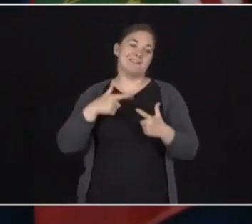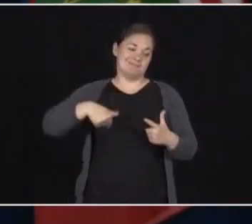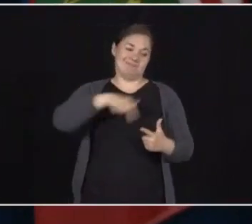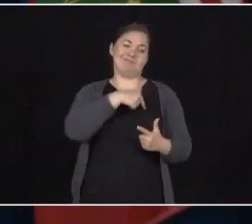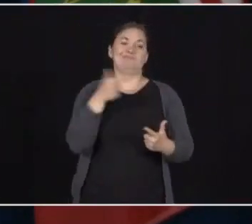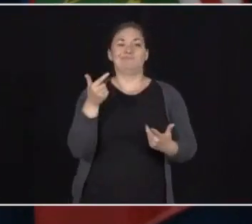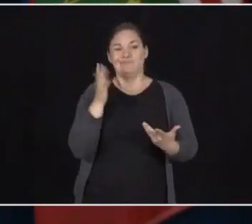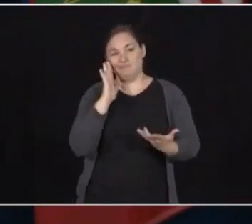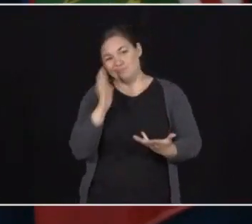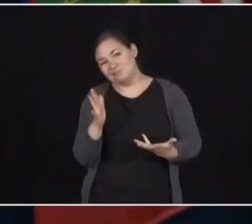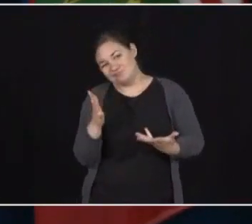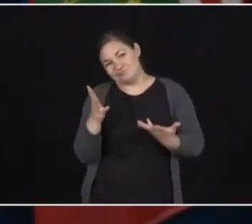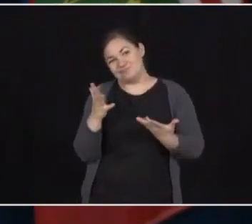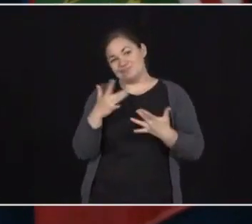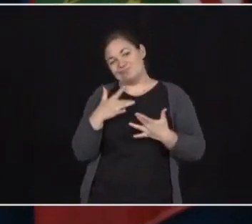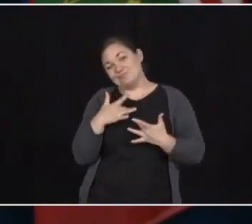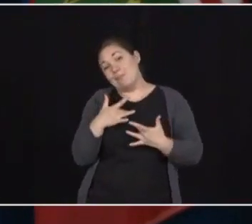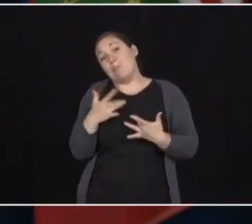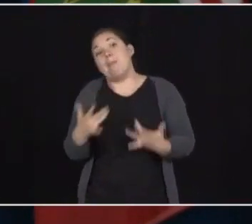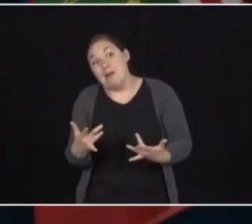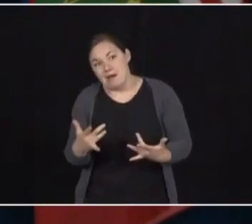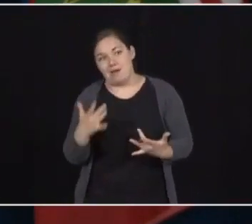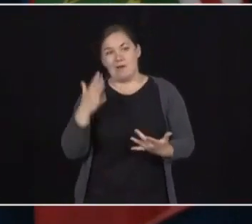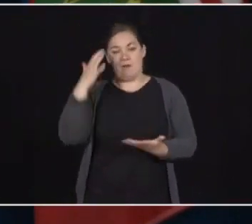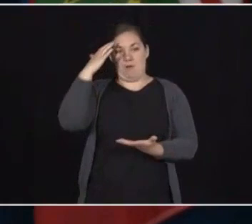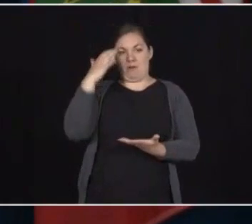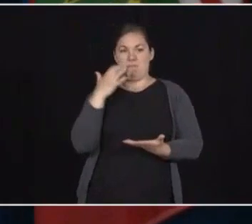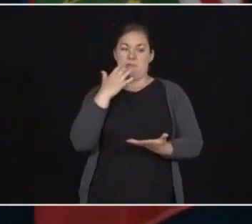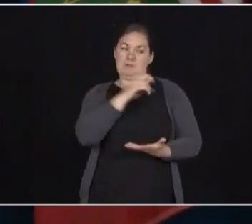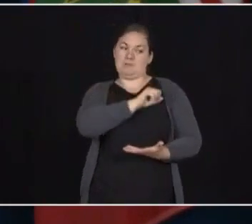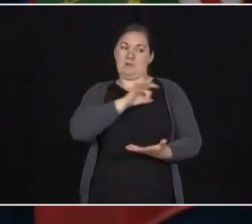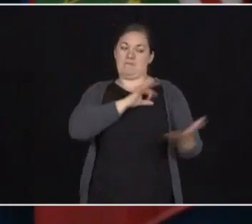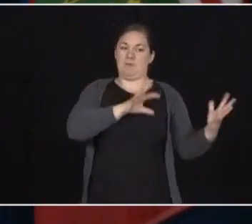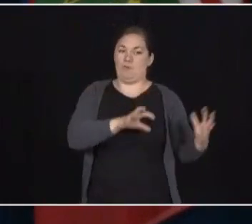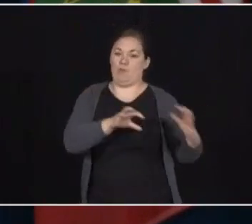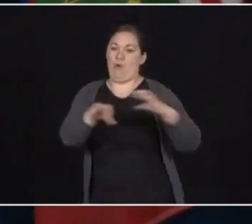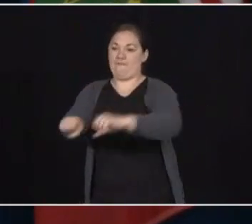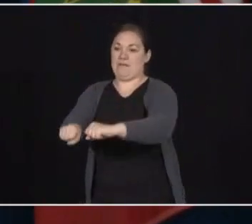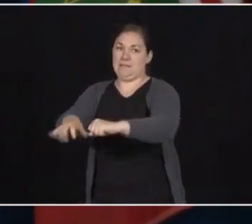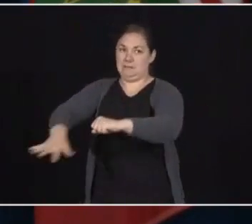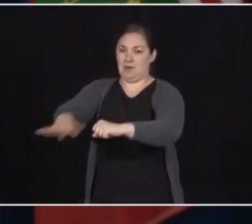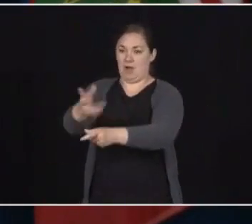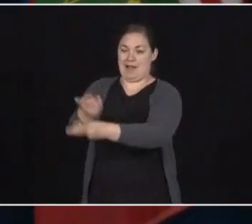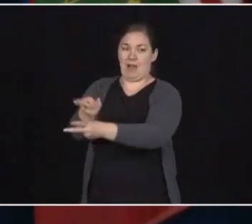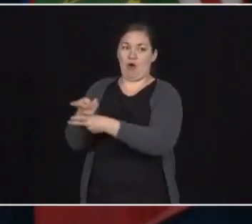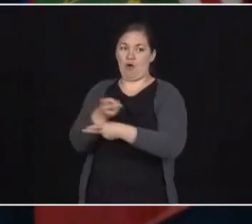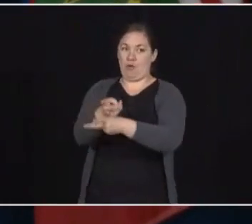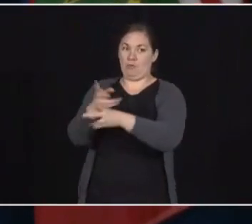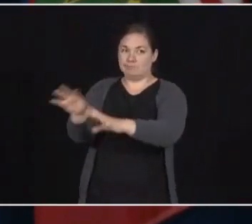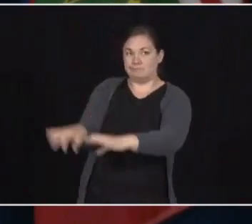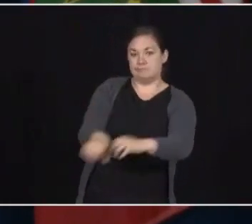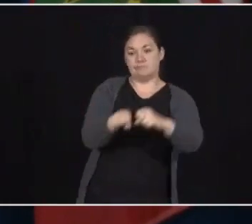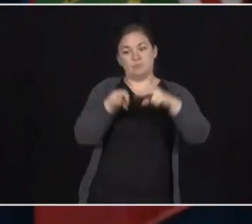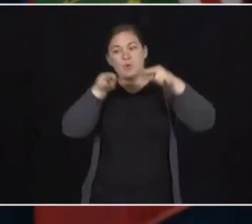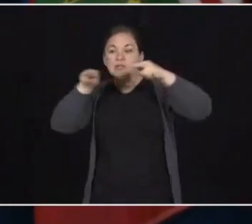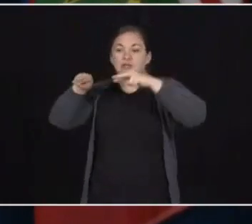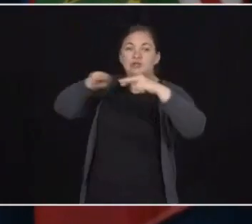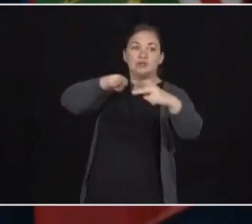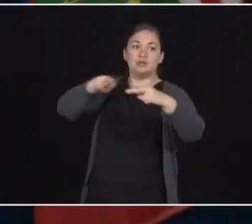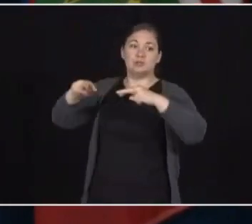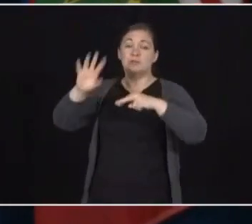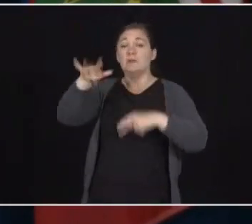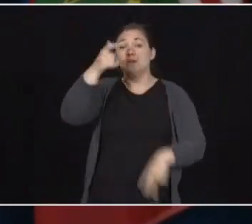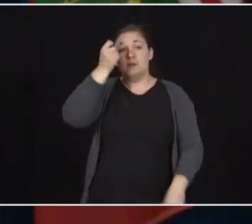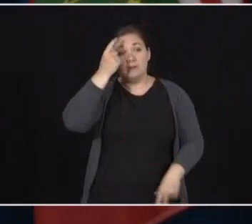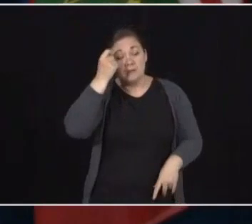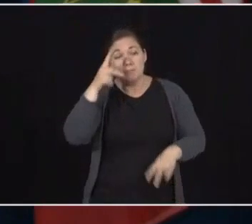people, generally speaking, from hospital to provide that level of supervision. Because, as you know, we're dealing with a very vulnerable